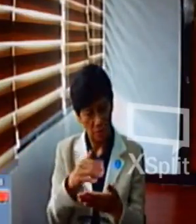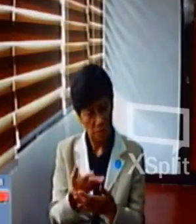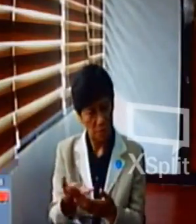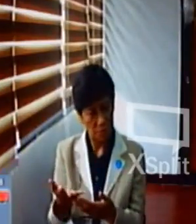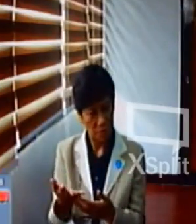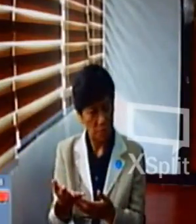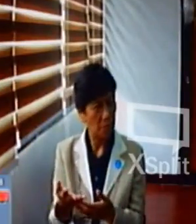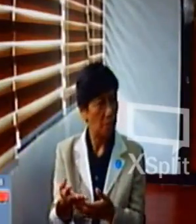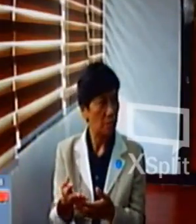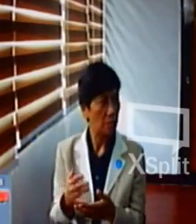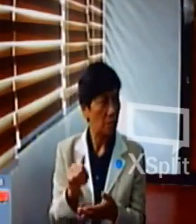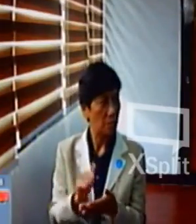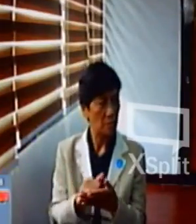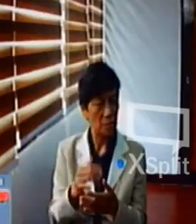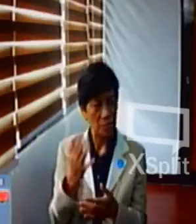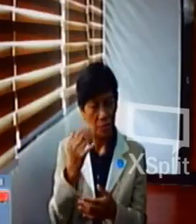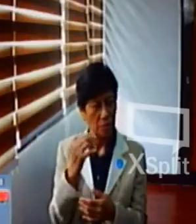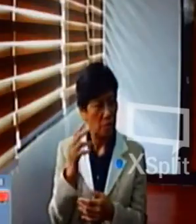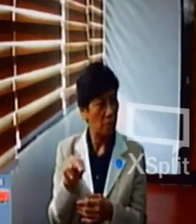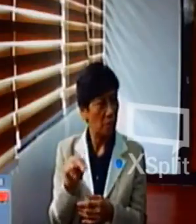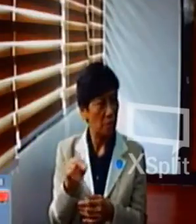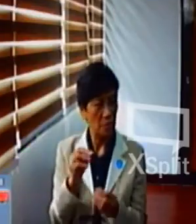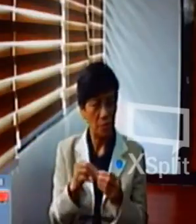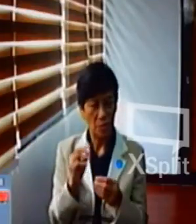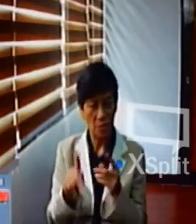therefore, we need more people doing that.